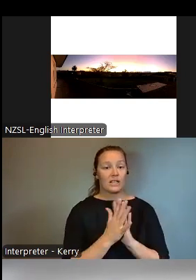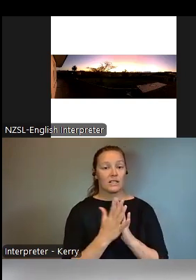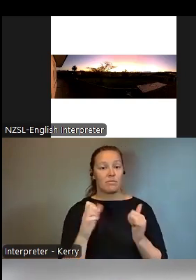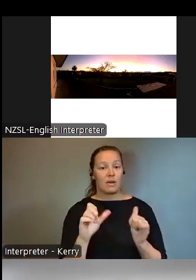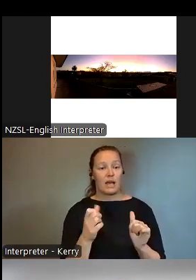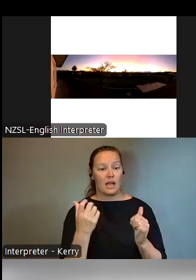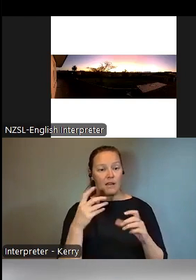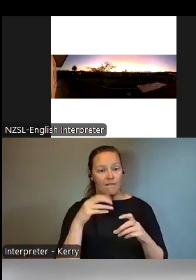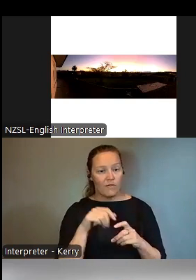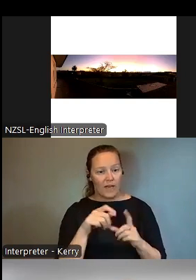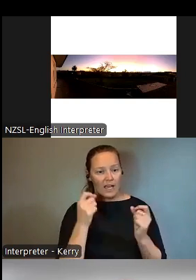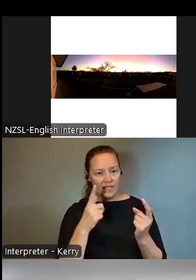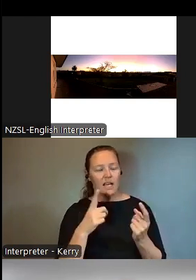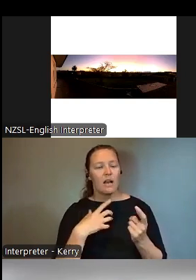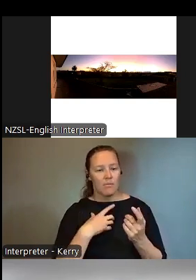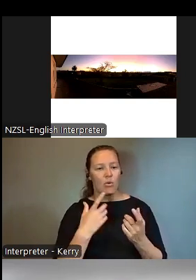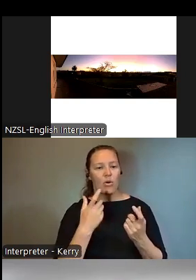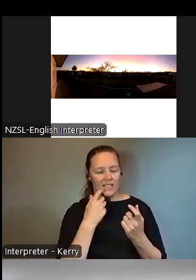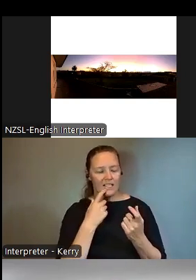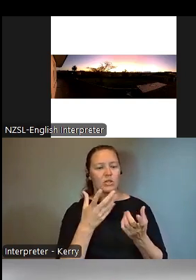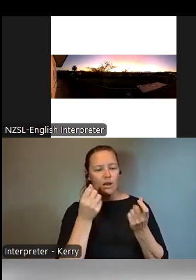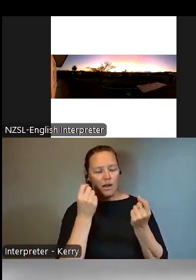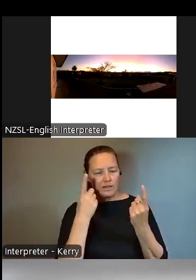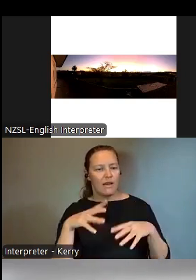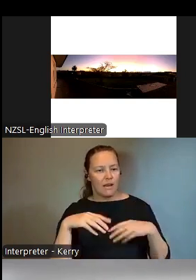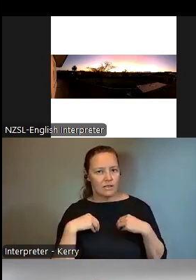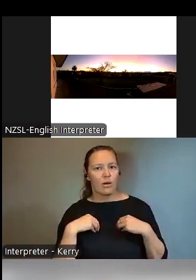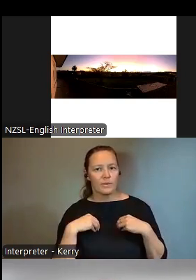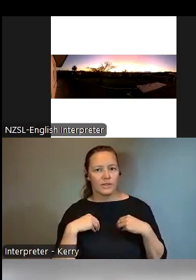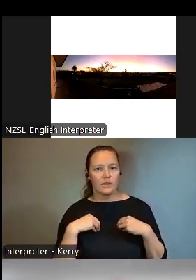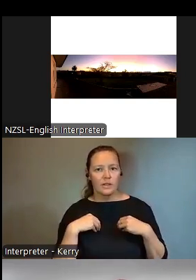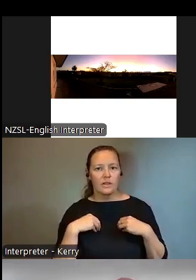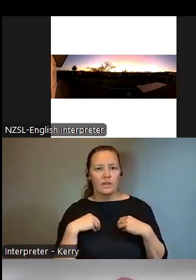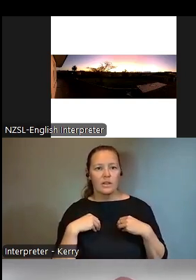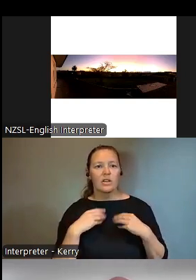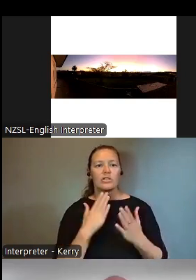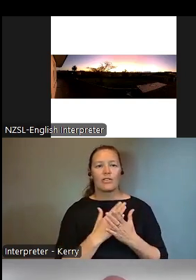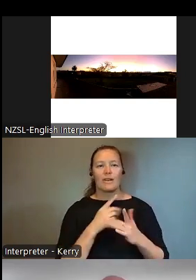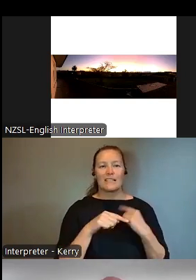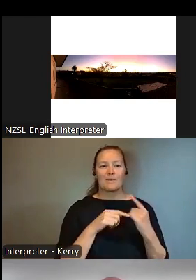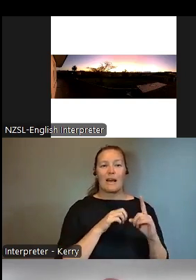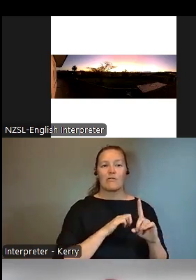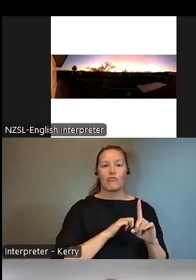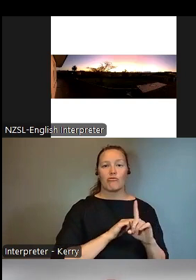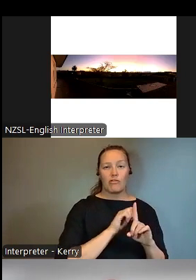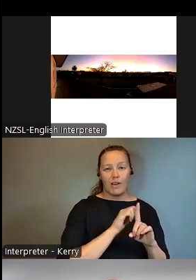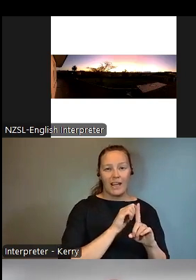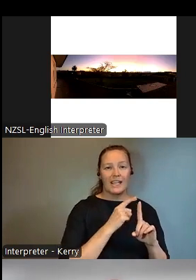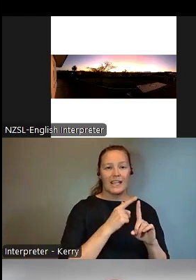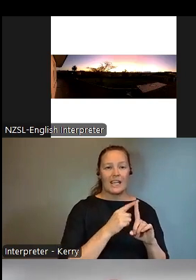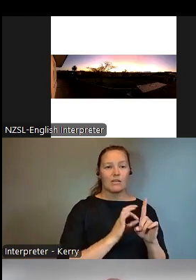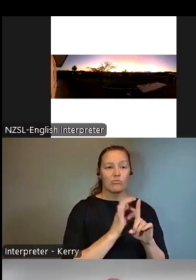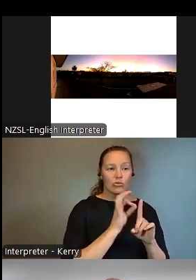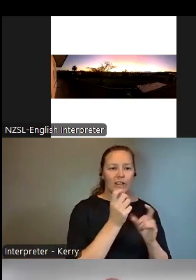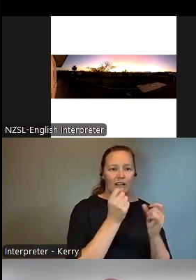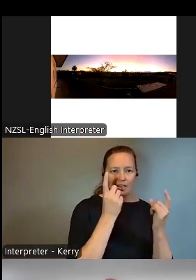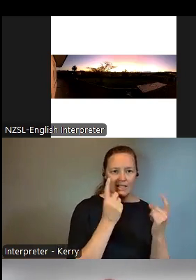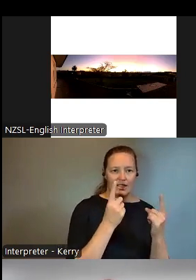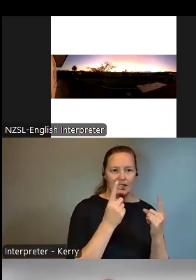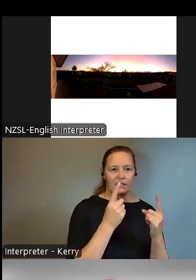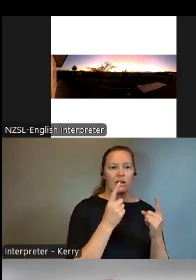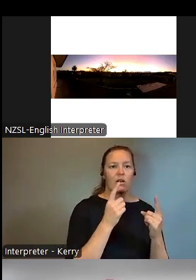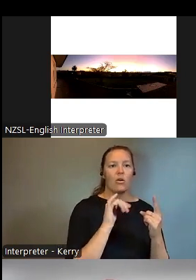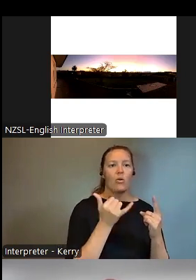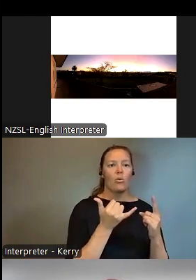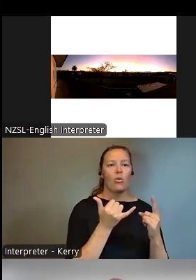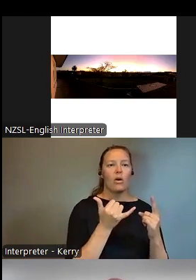much easier for them to adopt. So it's really about refining and improving those ideas or knocking the